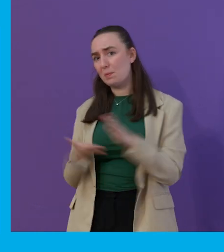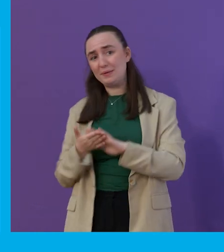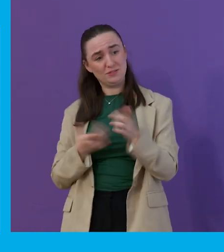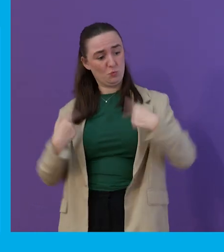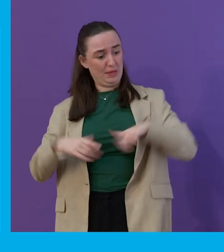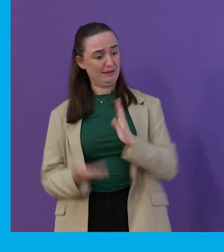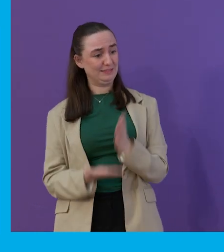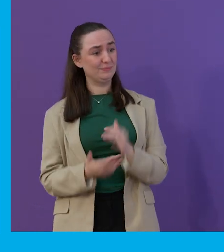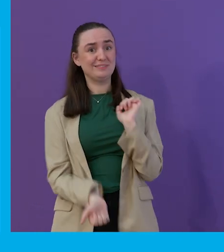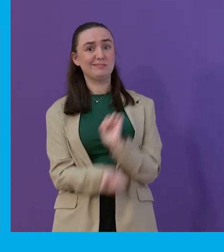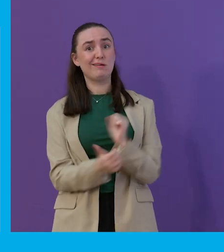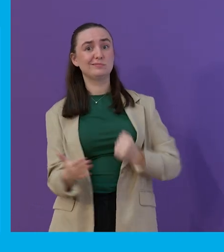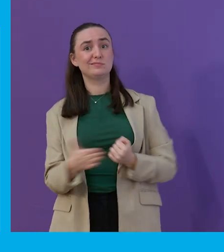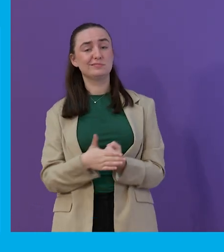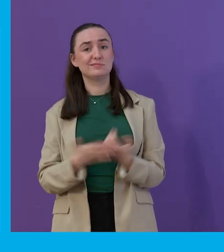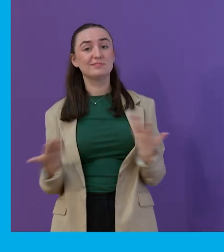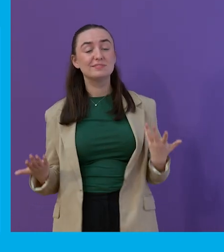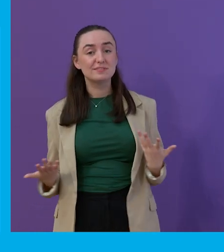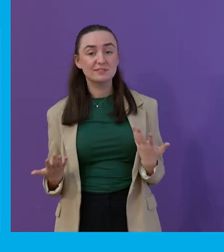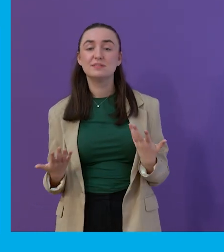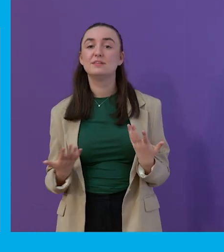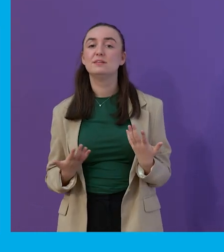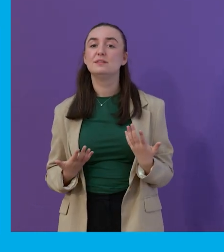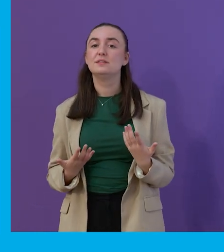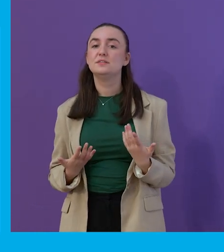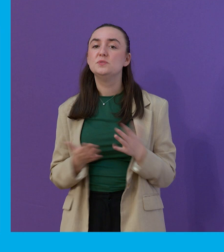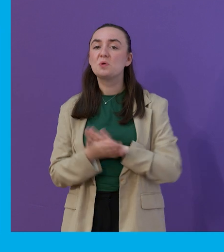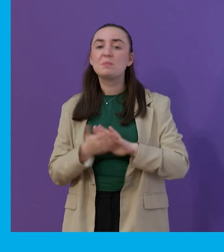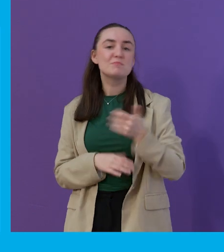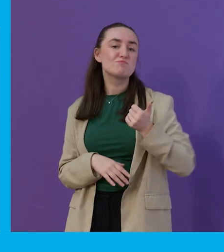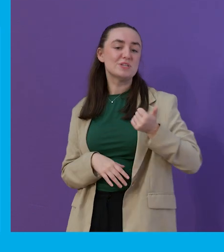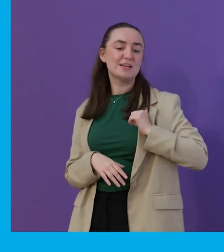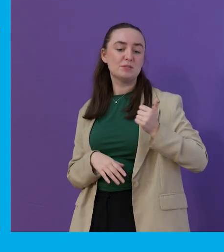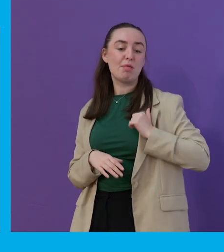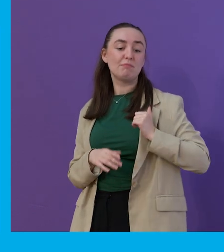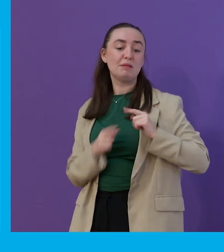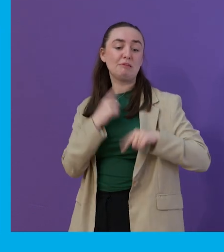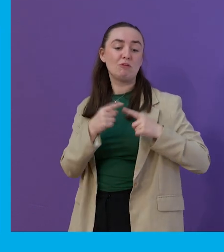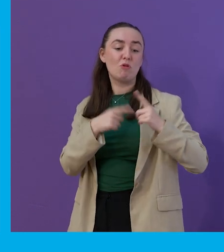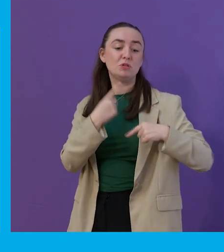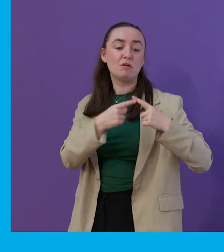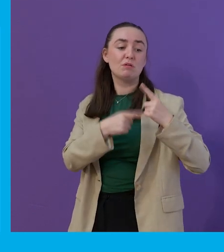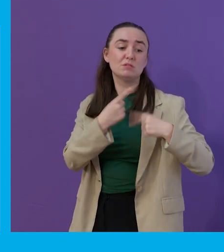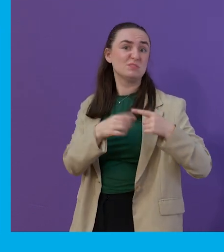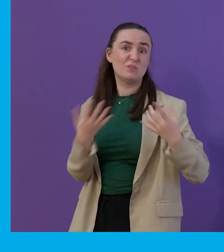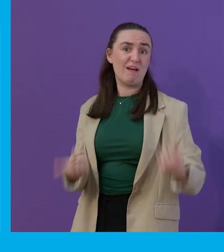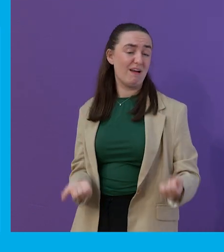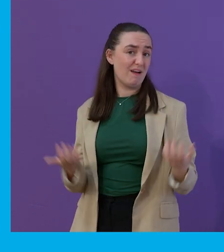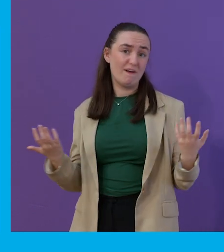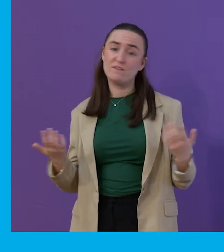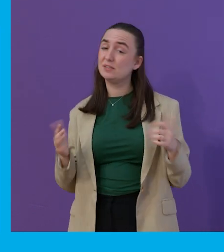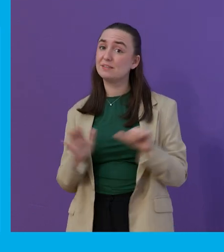and inventiveness from local authorities, but neither does it give them predictability and stability. So we kind of fall in between two